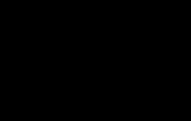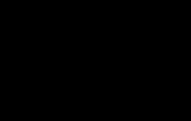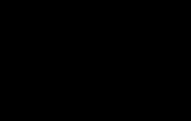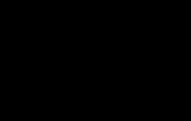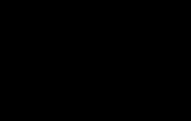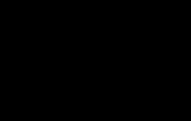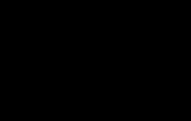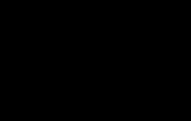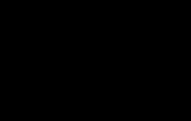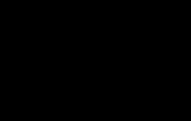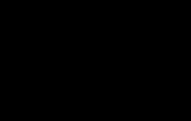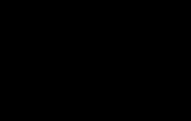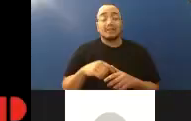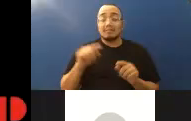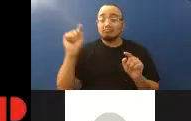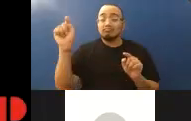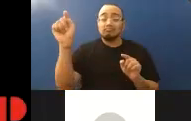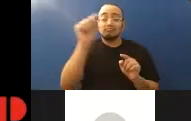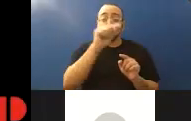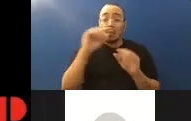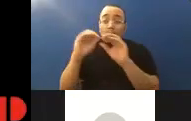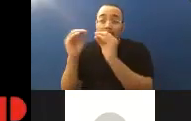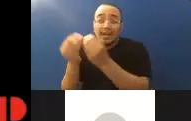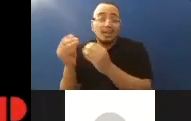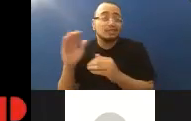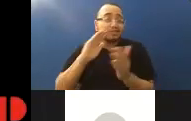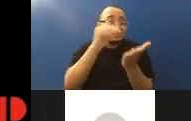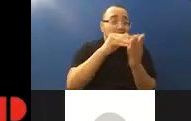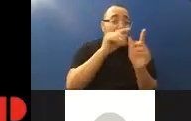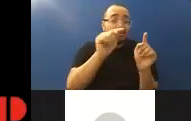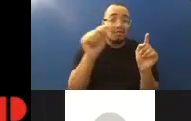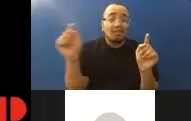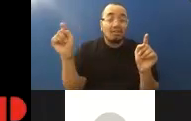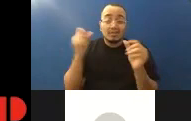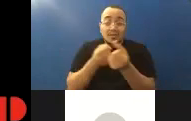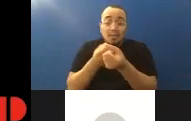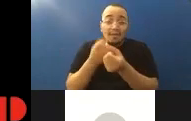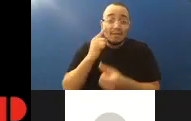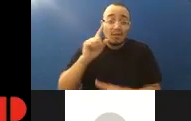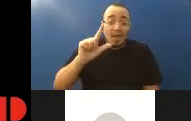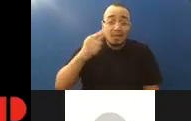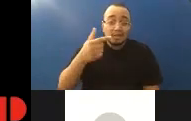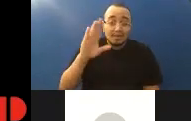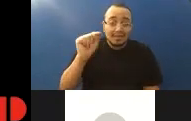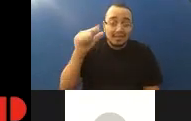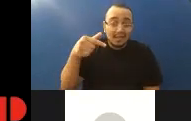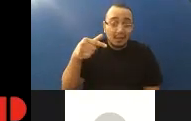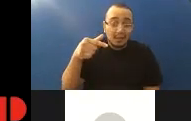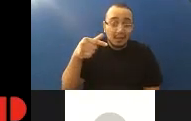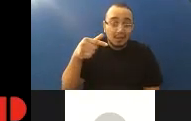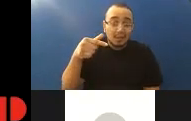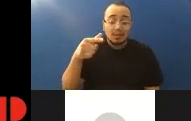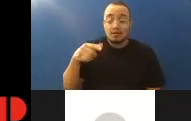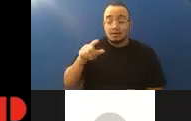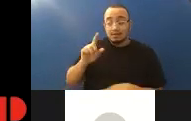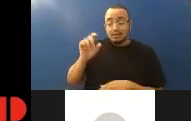organizations or centers or anything as far as support for the LGBTQ community over in the South Central area,